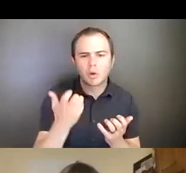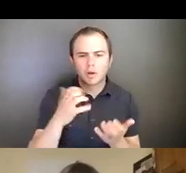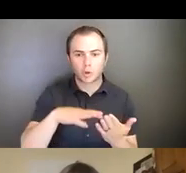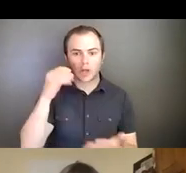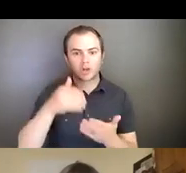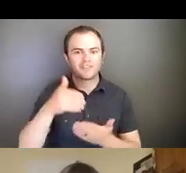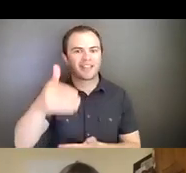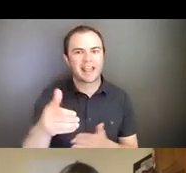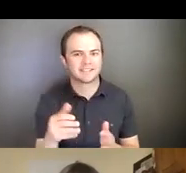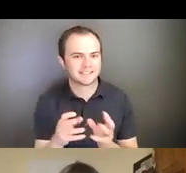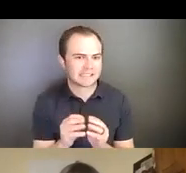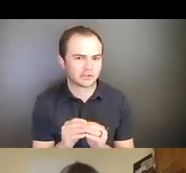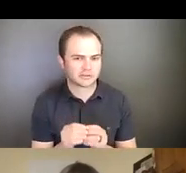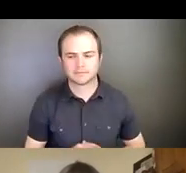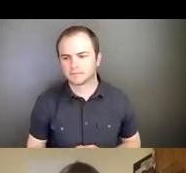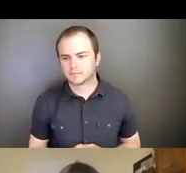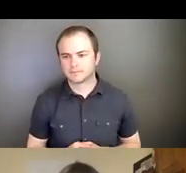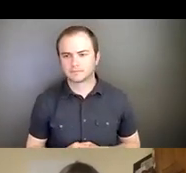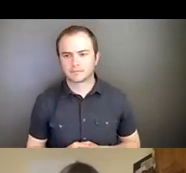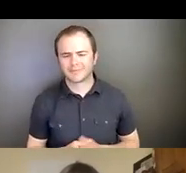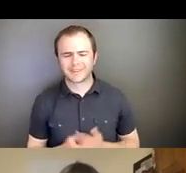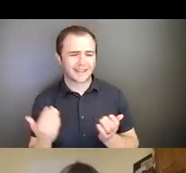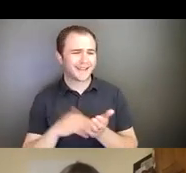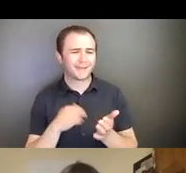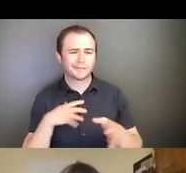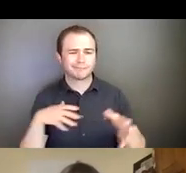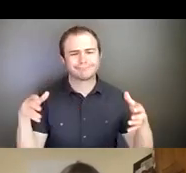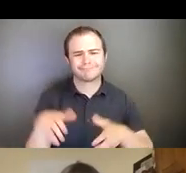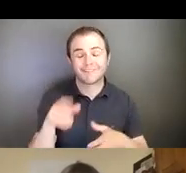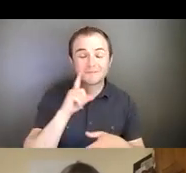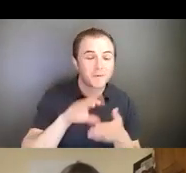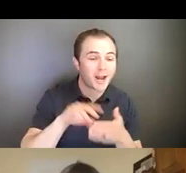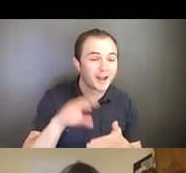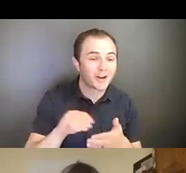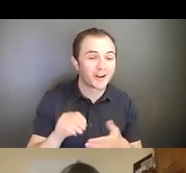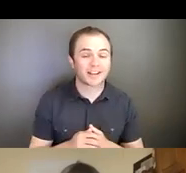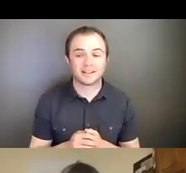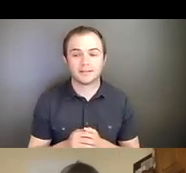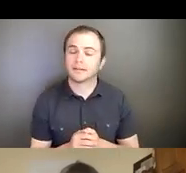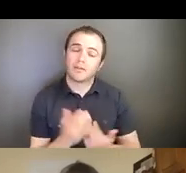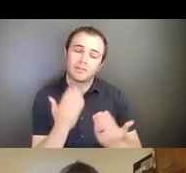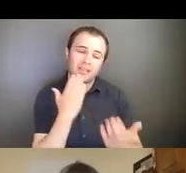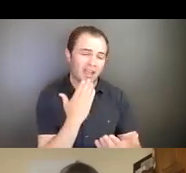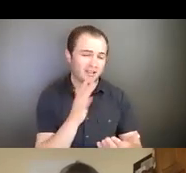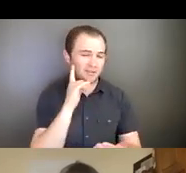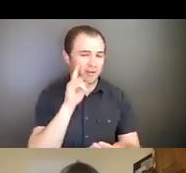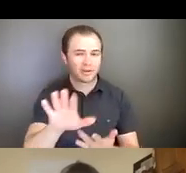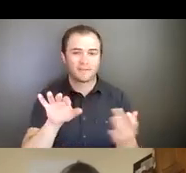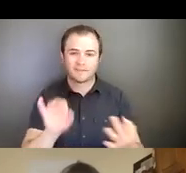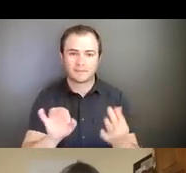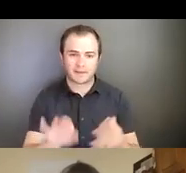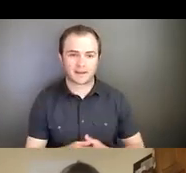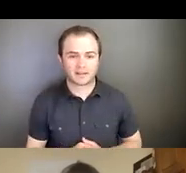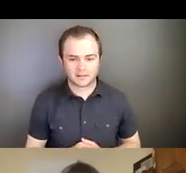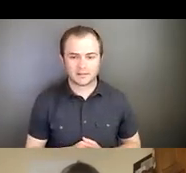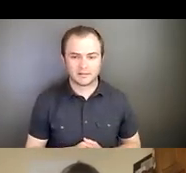are kind of learning sessions, and thank you for the great feedback. I think this really resonated with